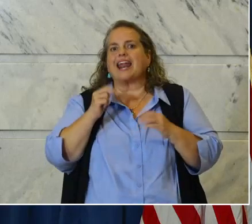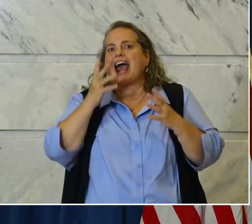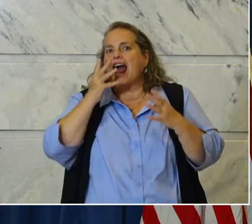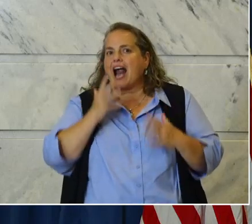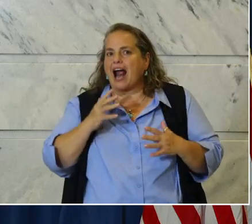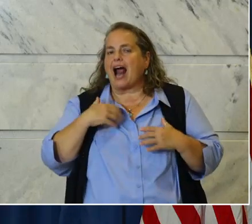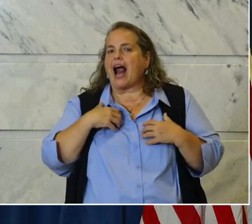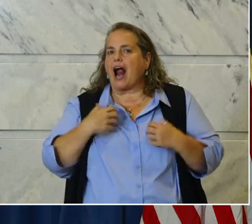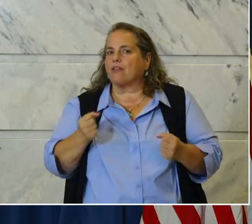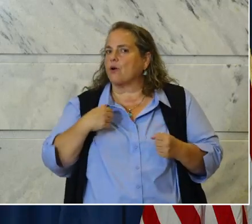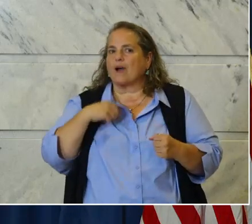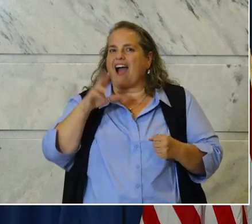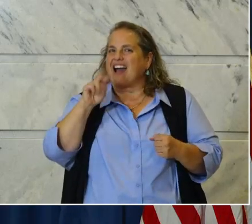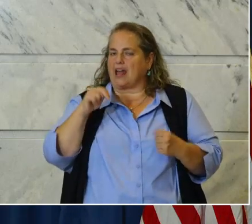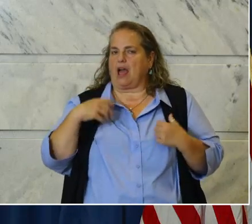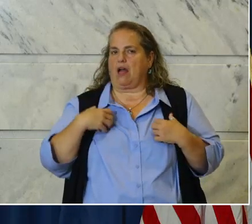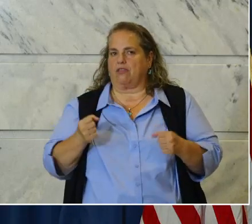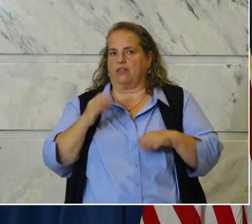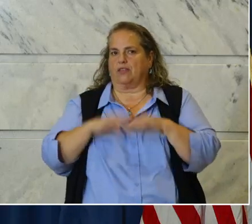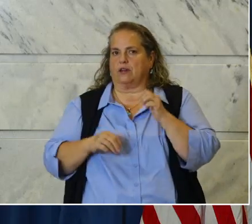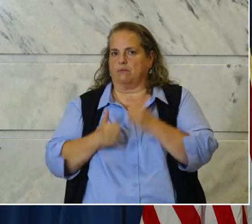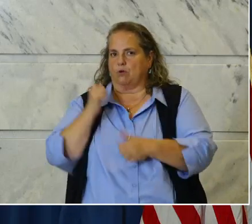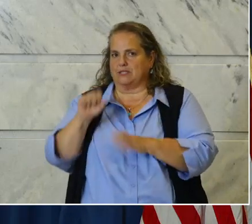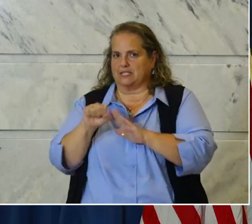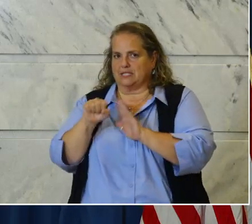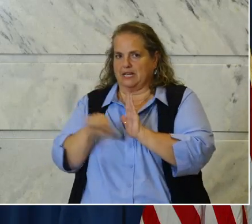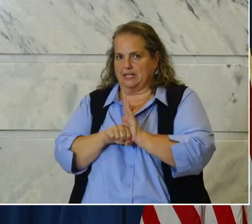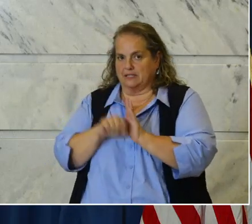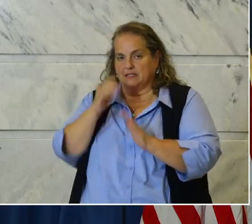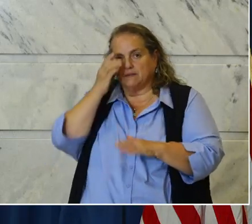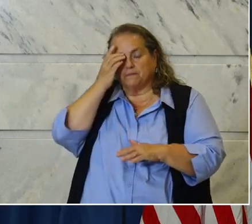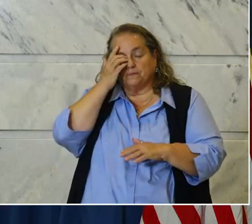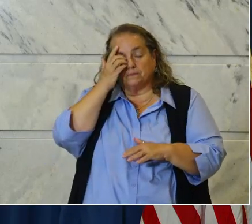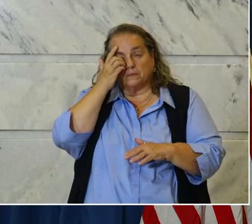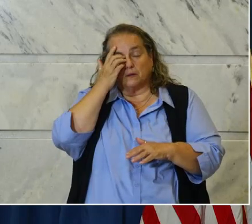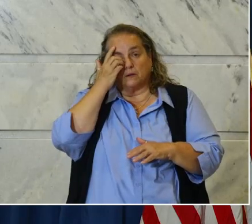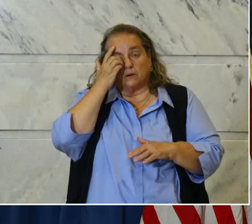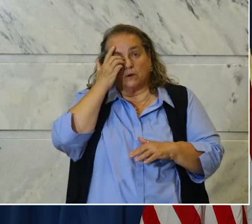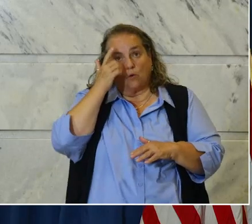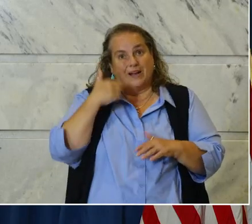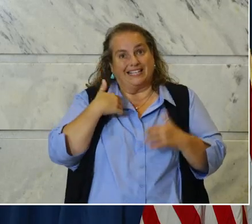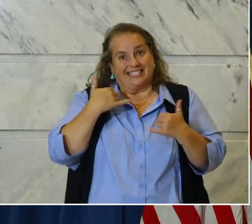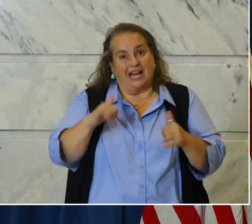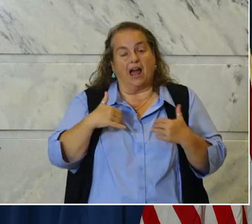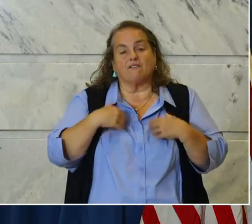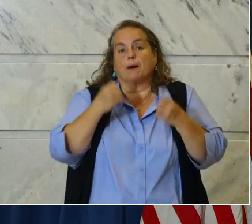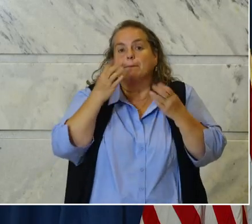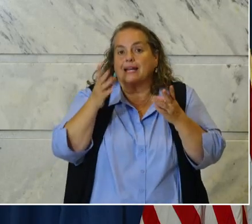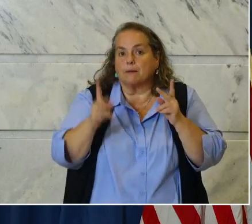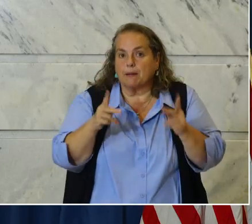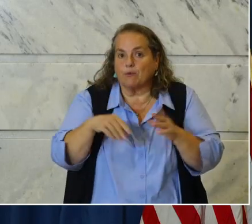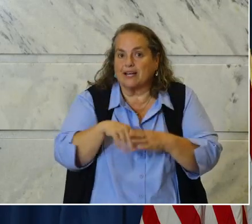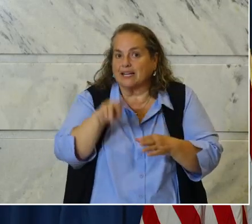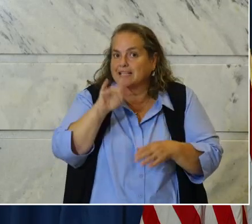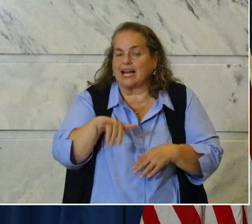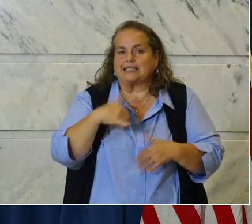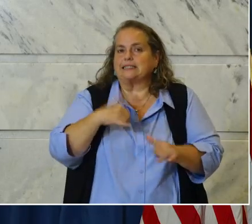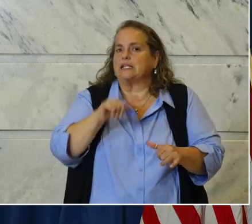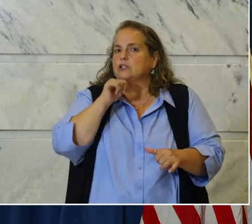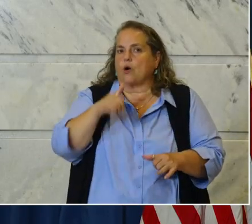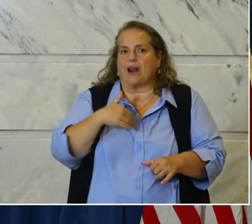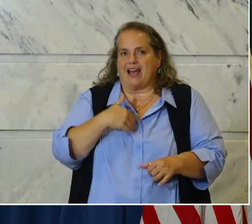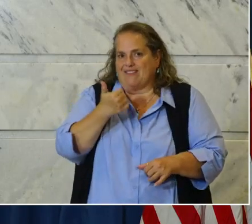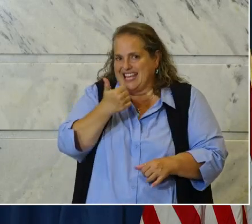what having health care means. But we still have a lot of people in Kentucky that still don't have any form of coverage. And what we've seen